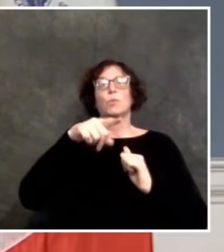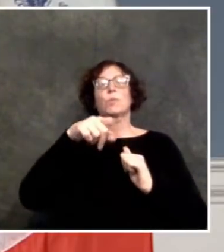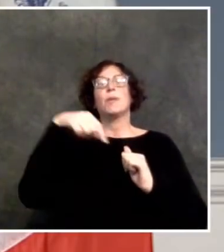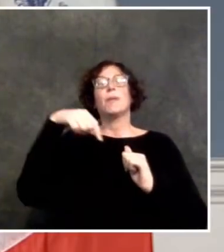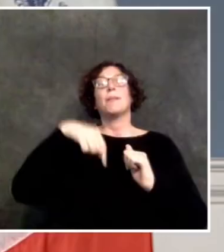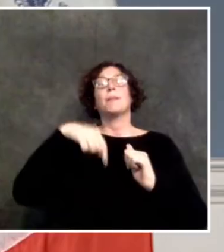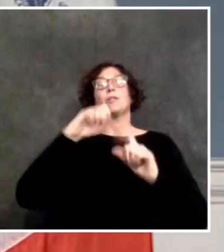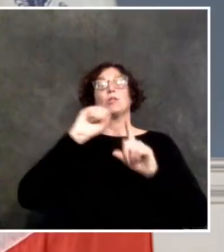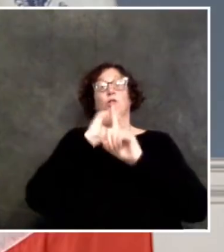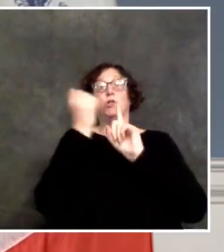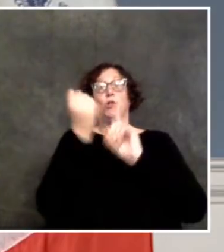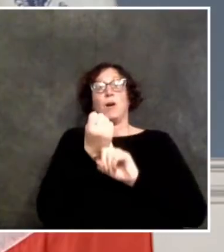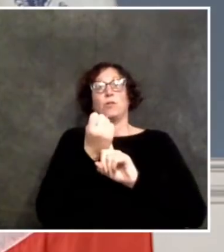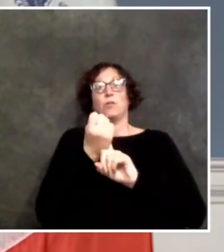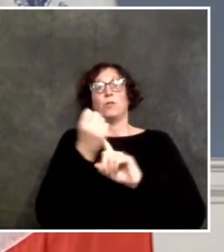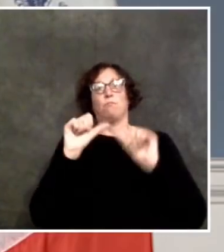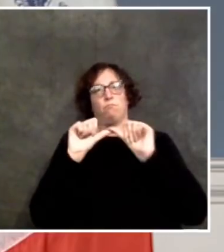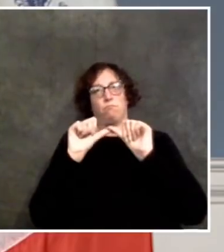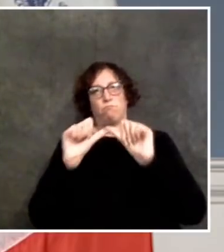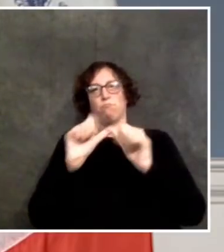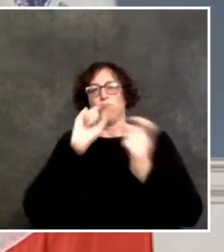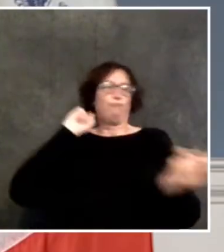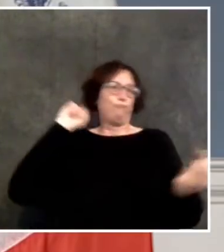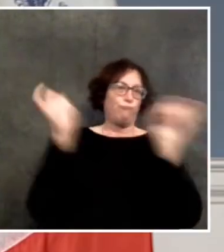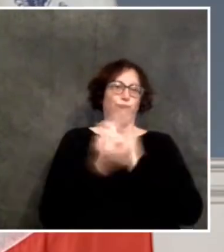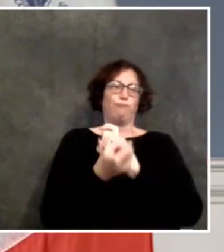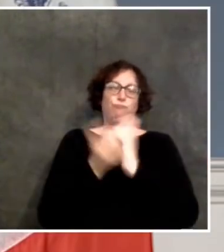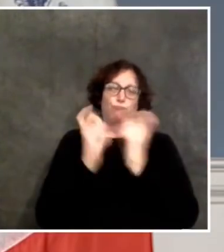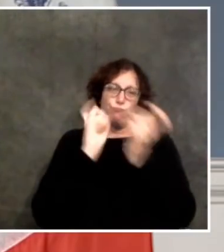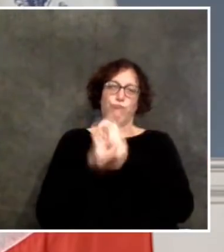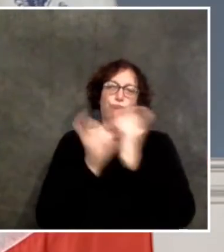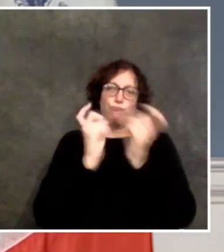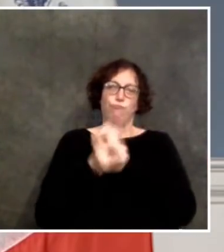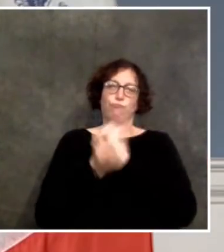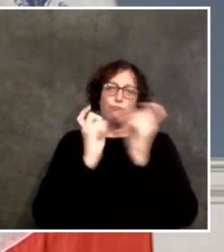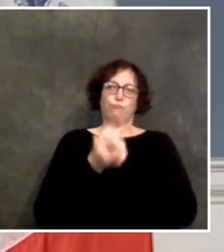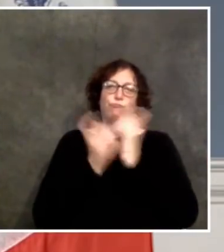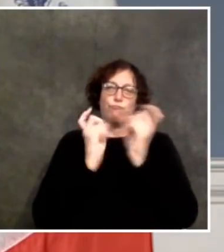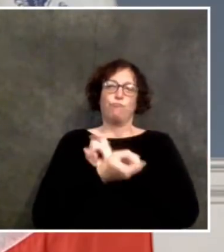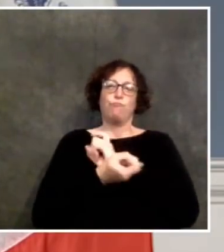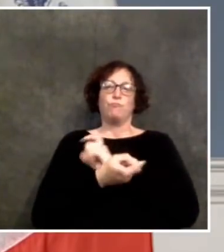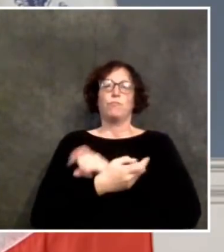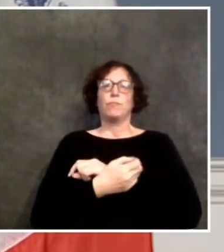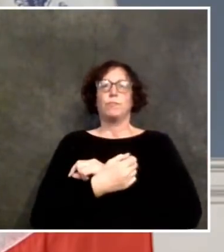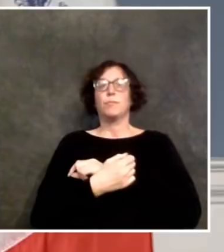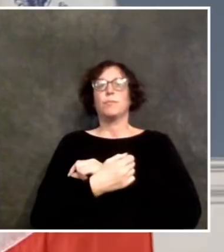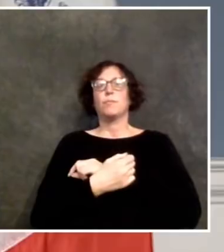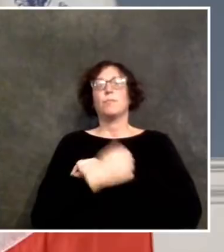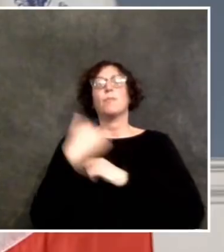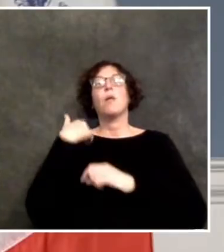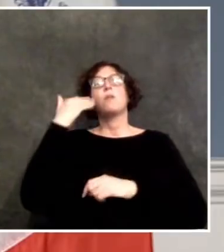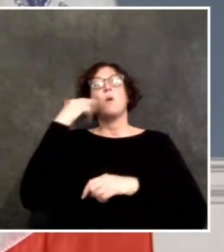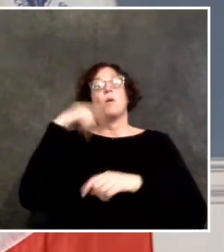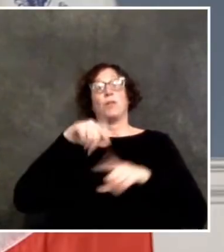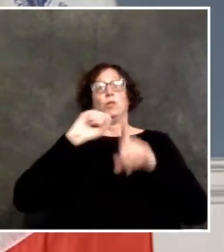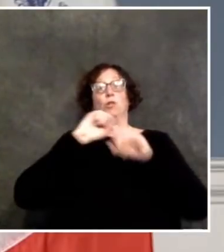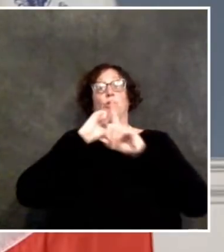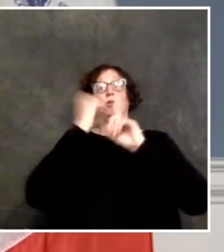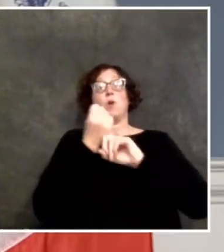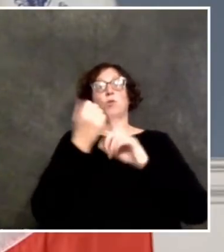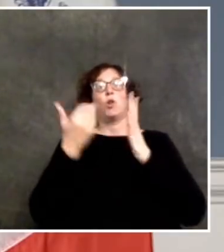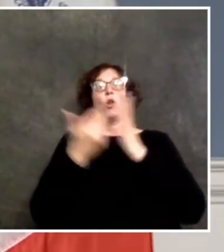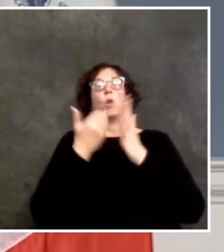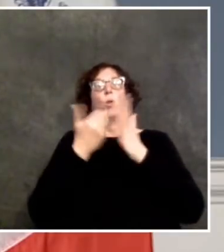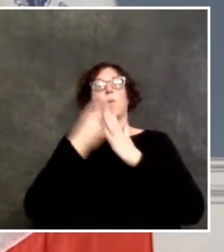used to, all of us, I understand it, we're used to a world that was very, in many ways, clear and straightforward, and certainly was a lot